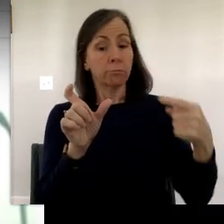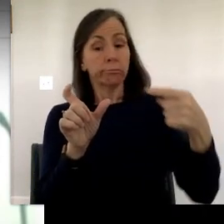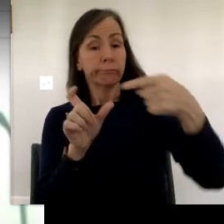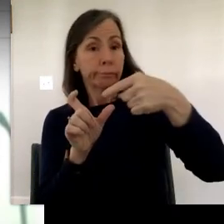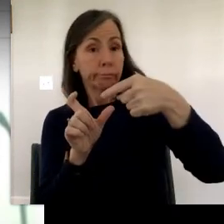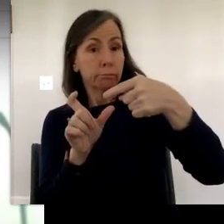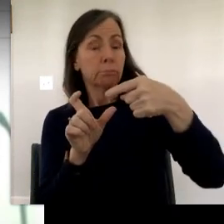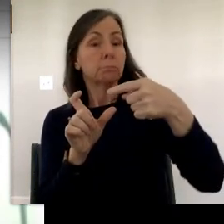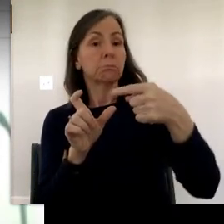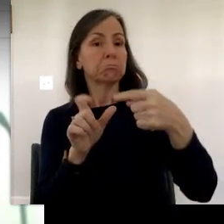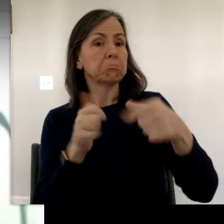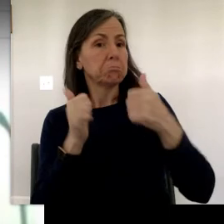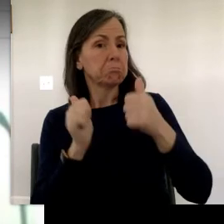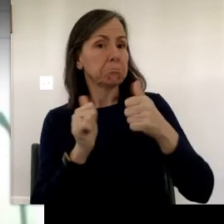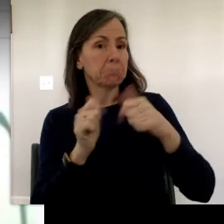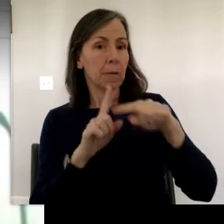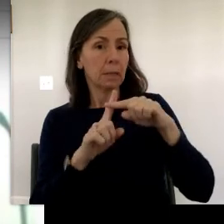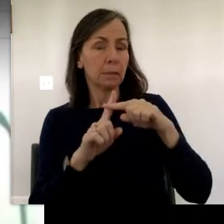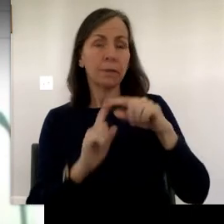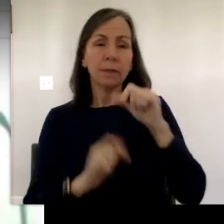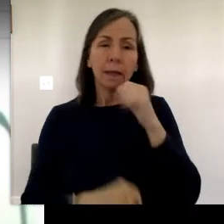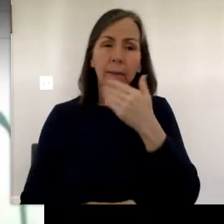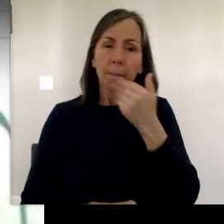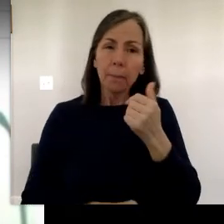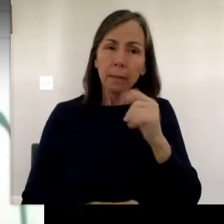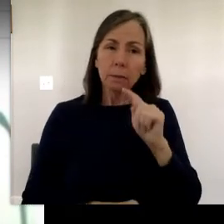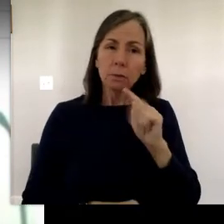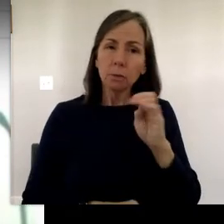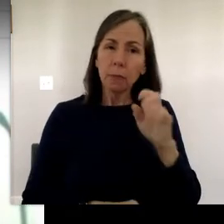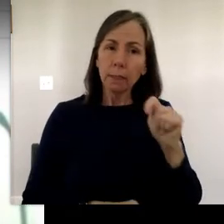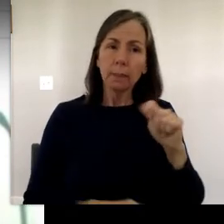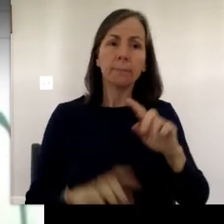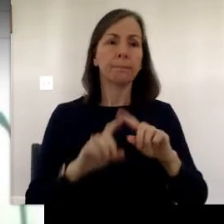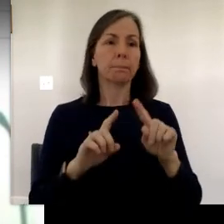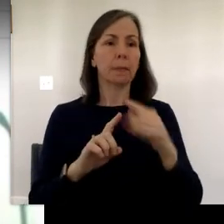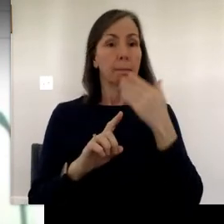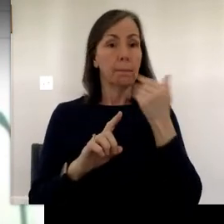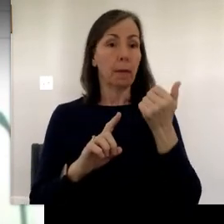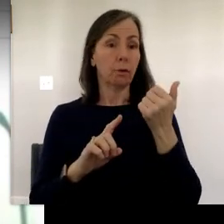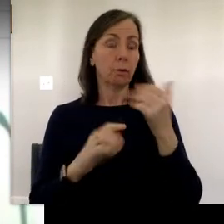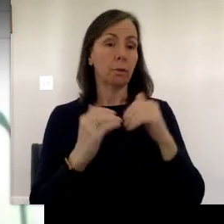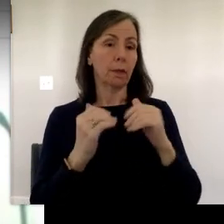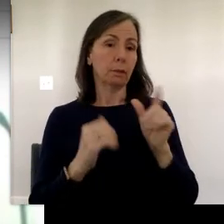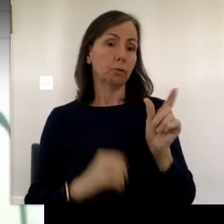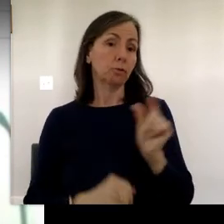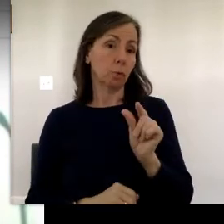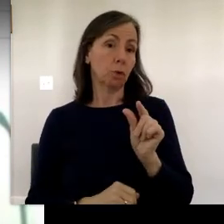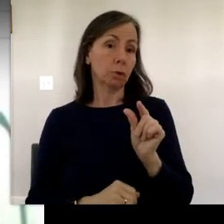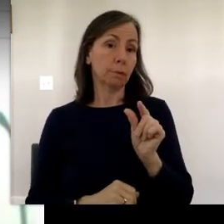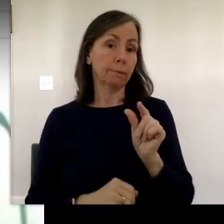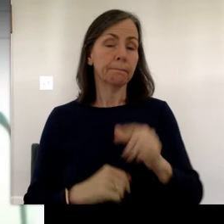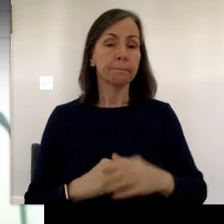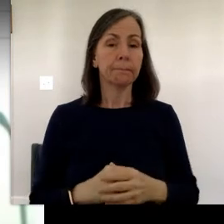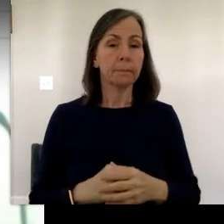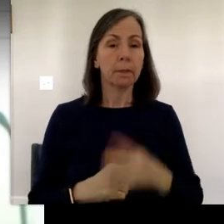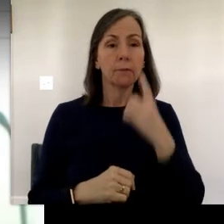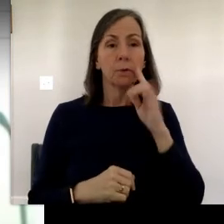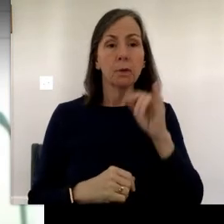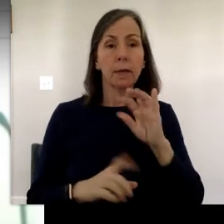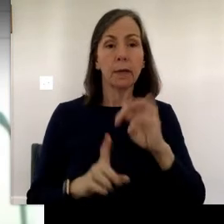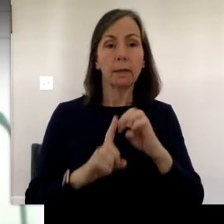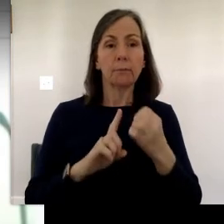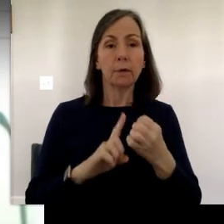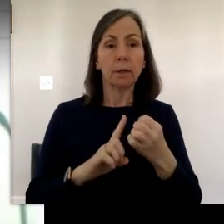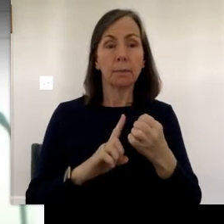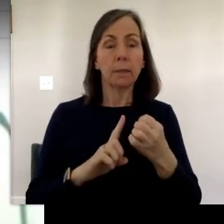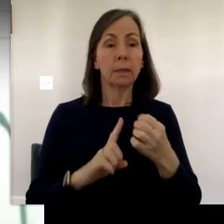the absolute best trait always, just a better one in this environment. Hummingbirds with